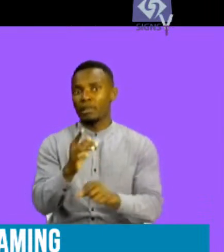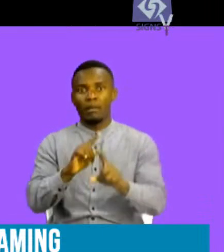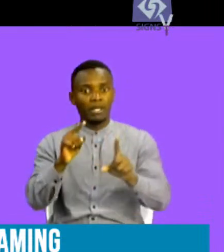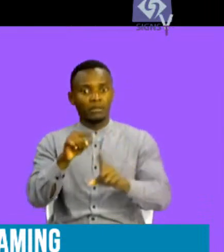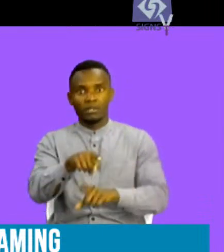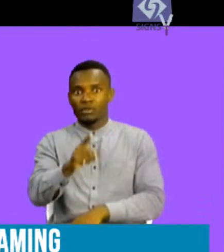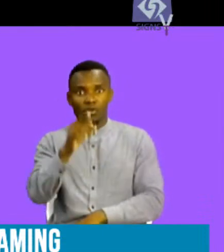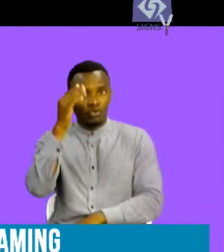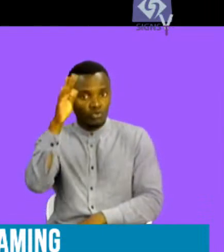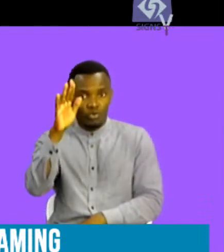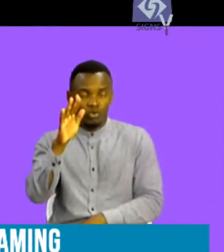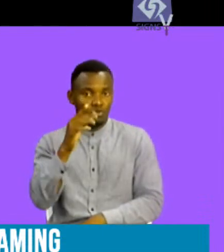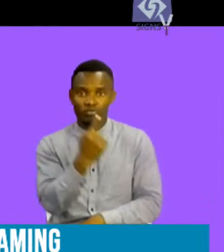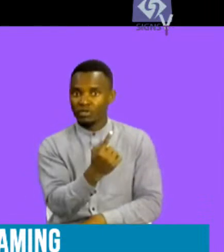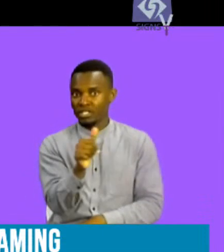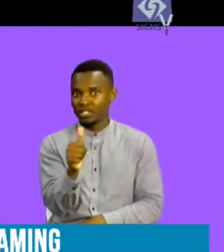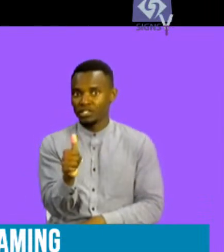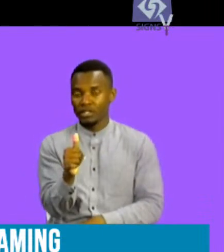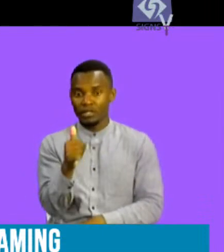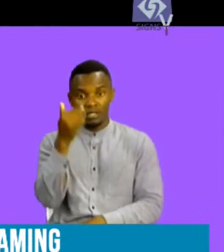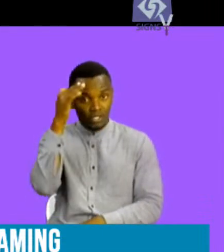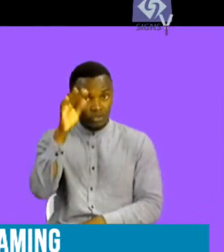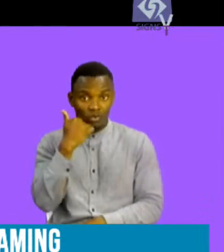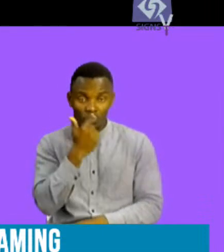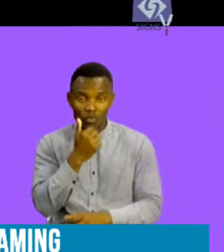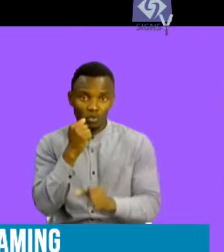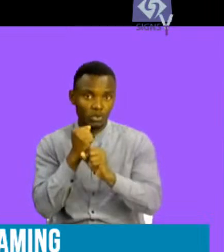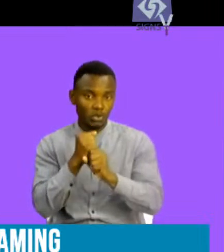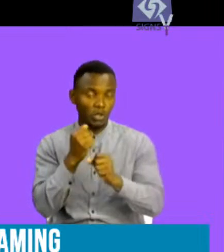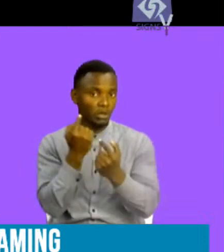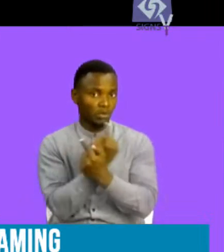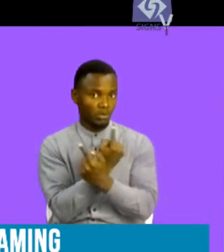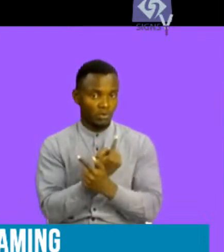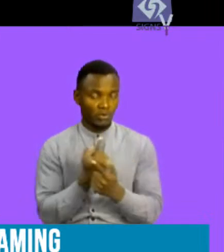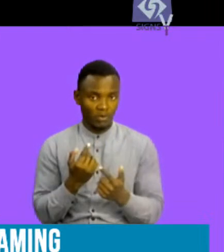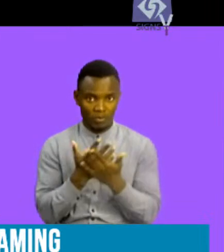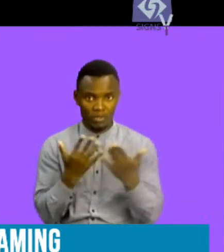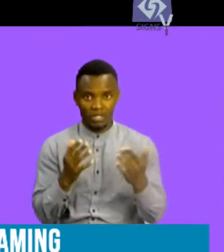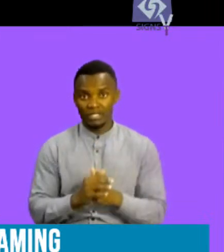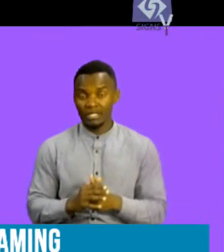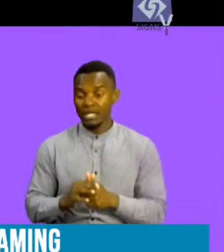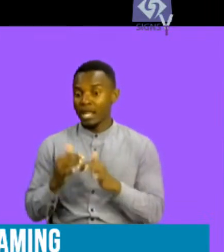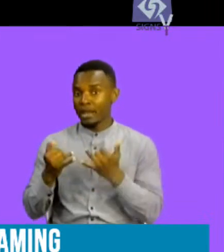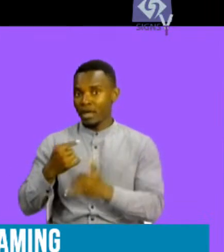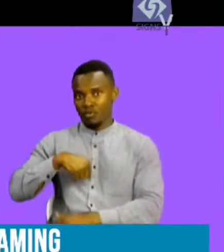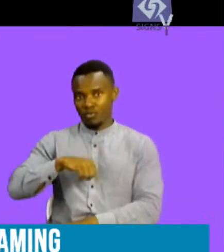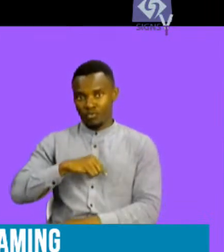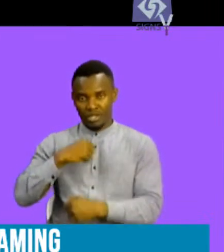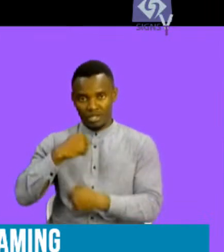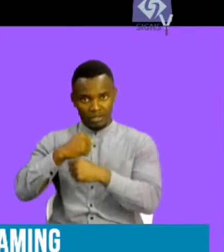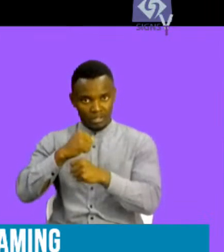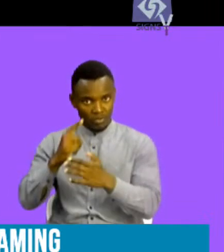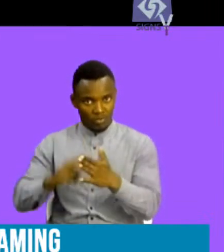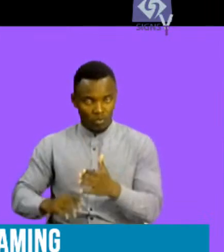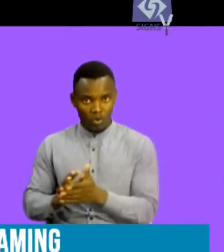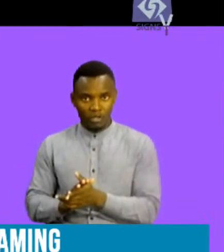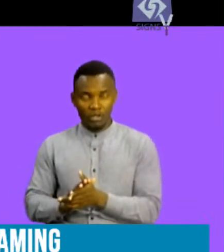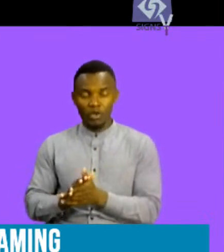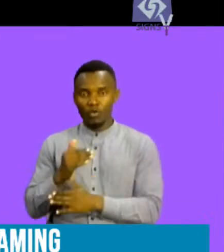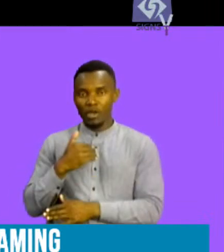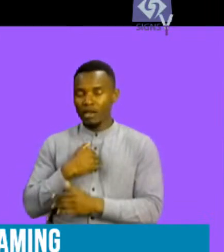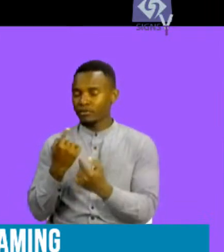what. So this forum, we brought in partners together and the government departments together. I am in